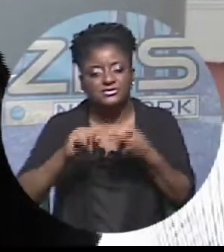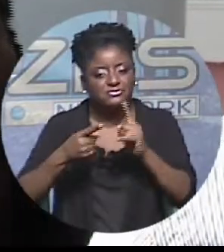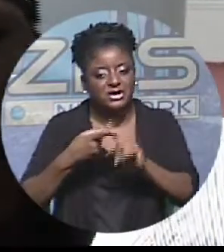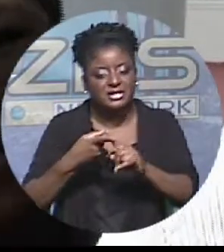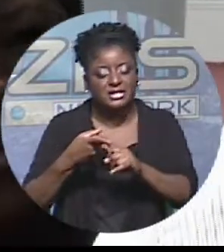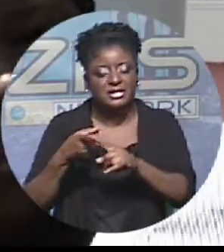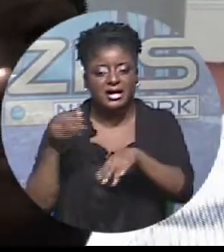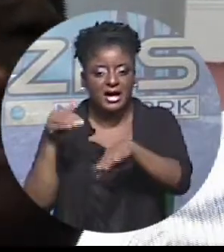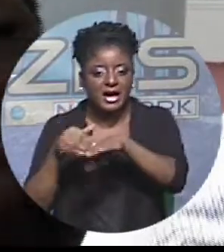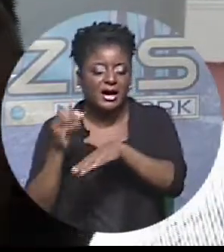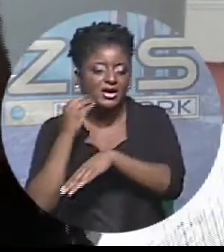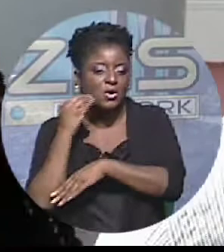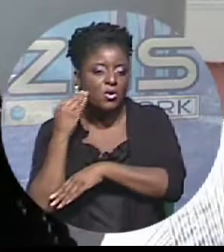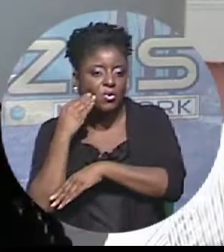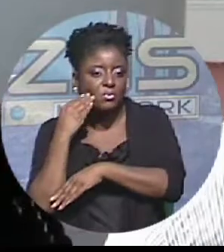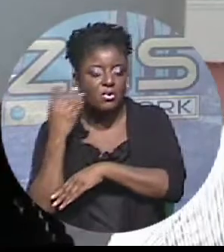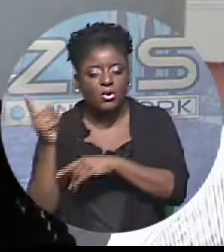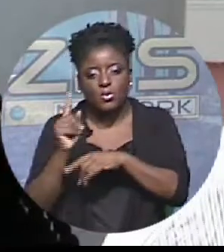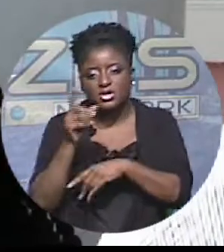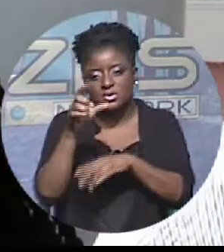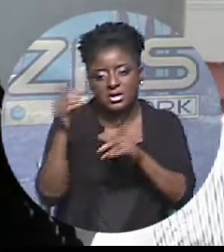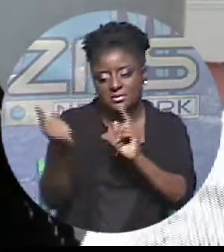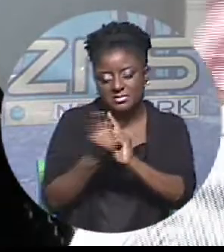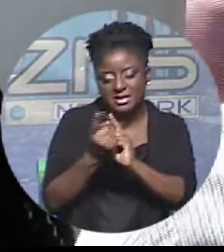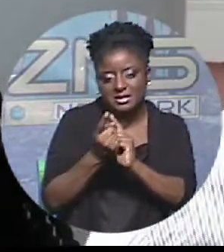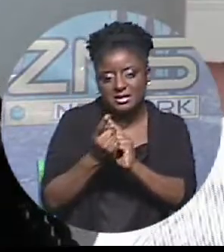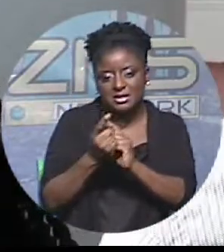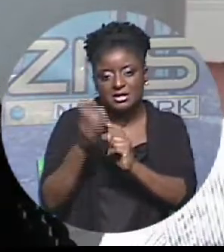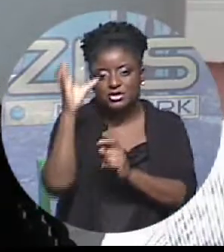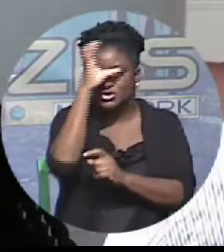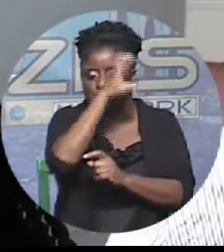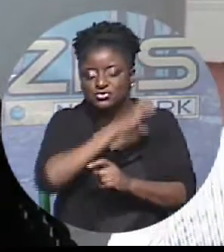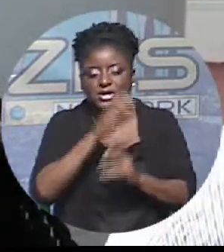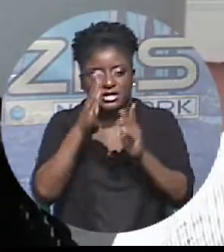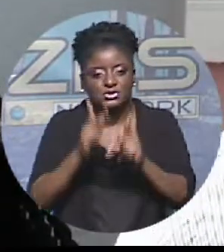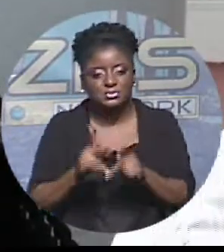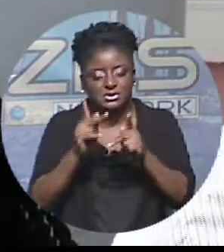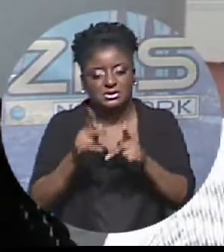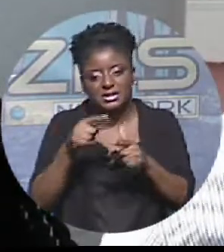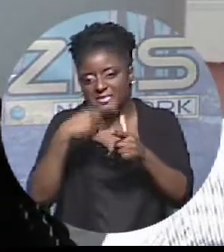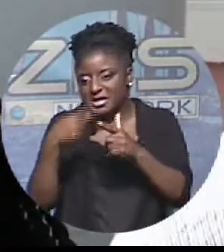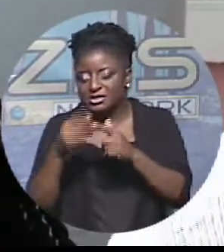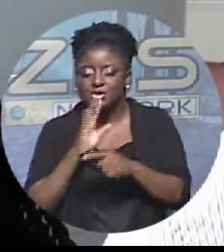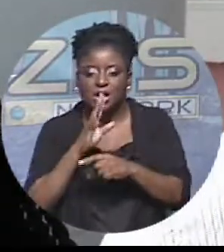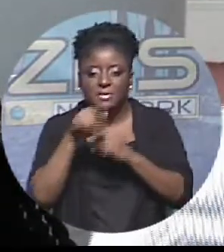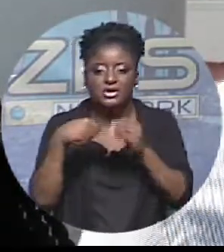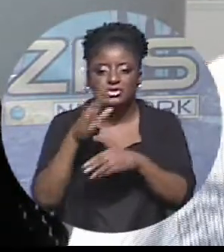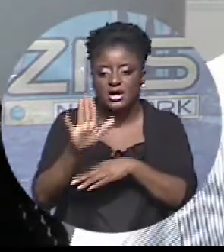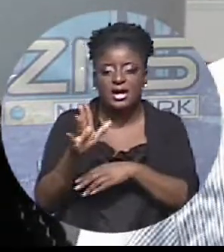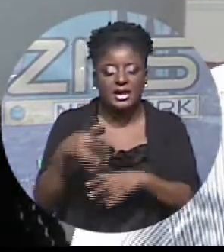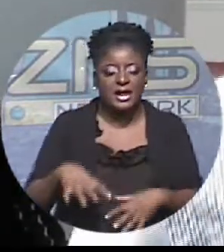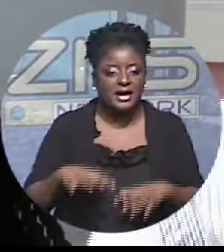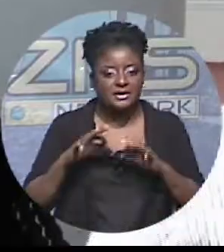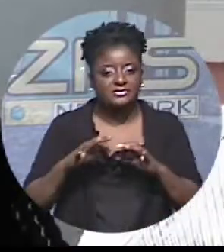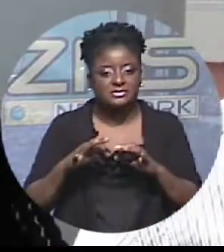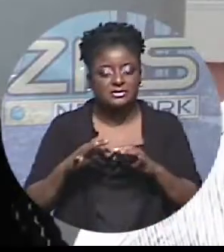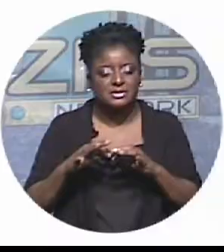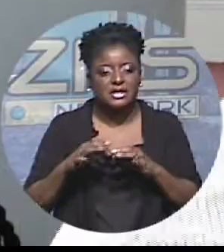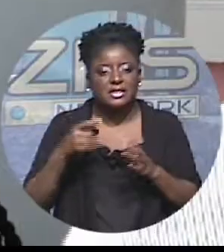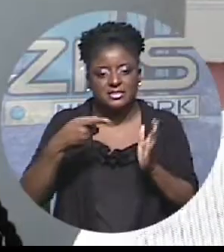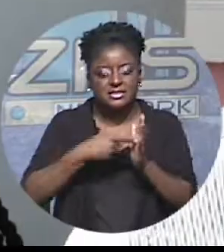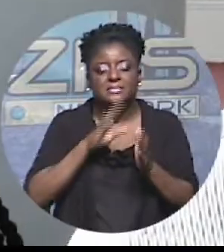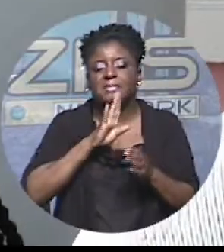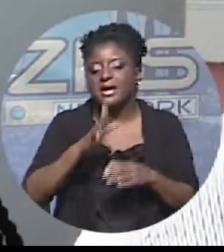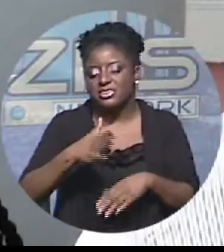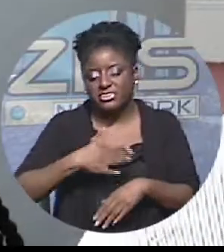of brotherhood where you can meet a total stranger 5 minutes ago and we can be talking about our lives. That's something that I've always experienced here. This is my third time in the Bahamas.